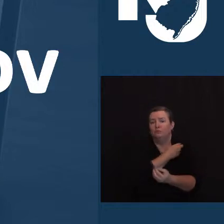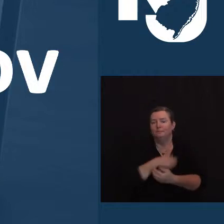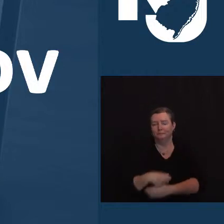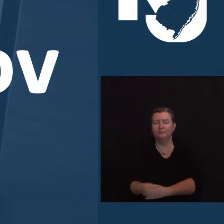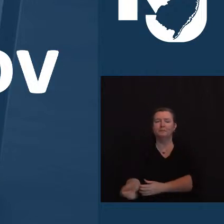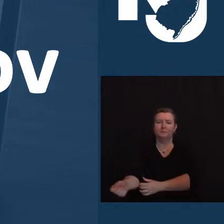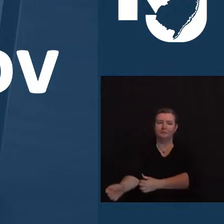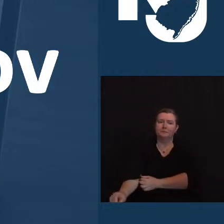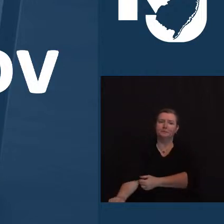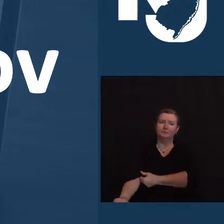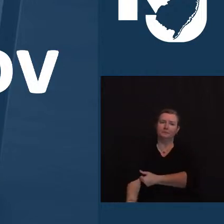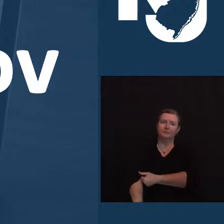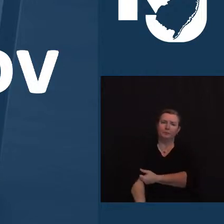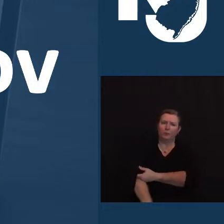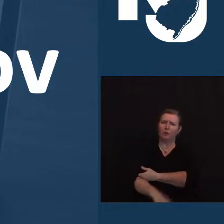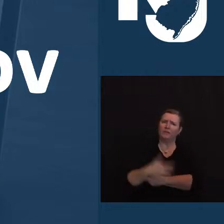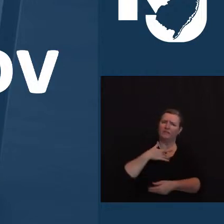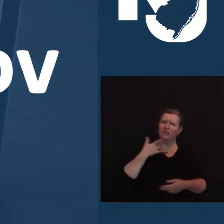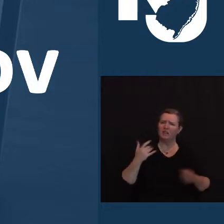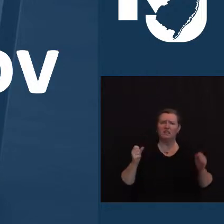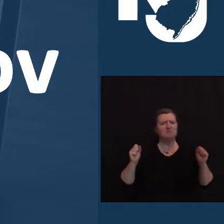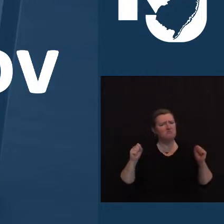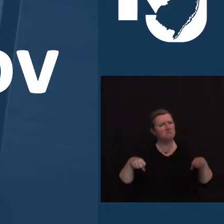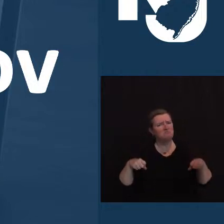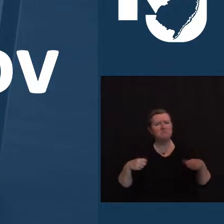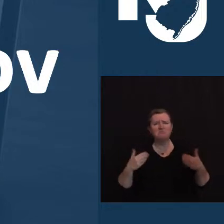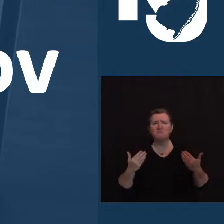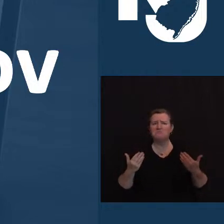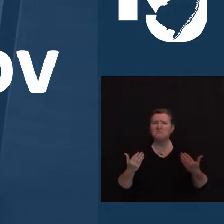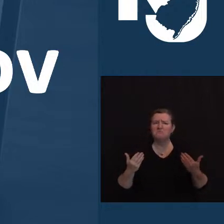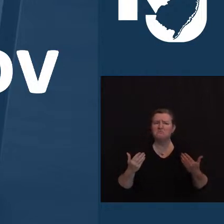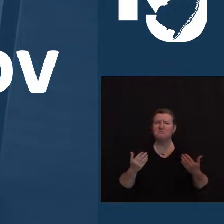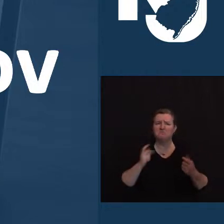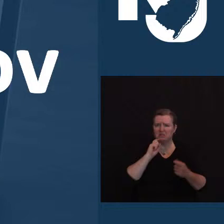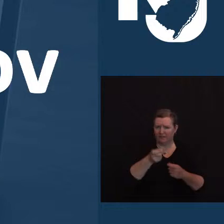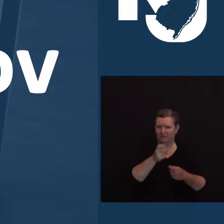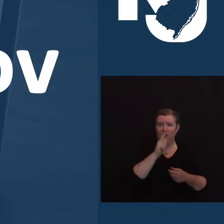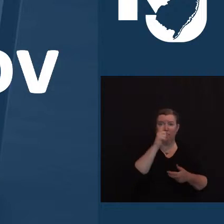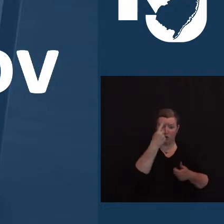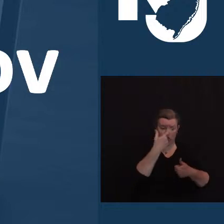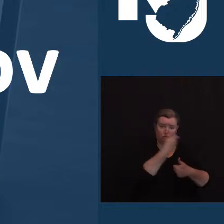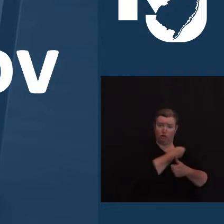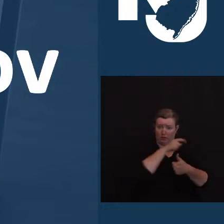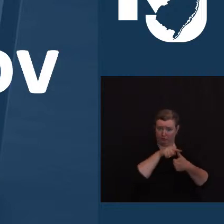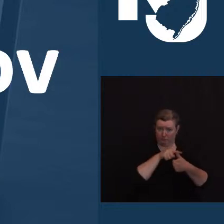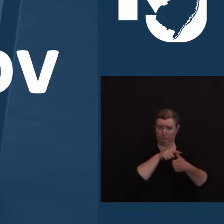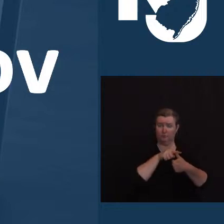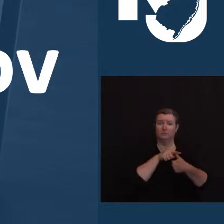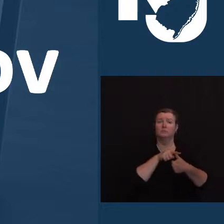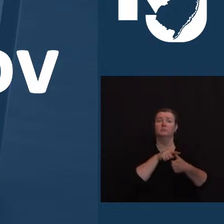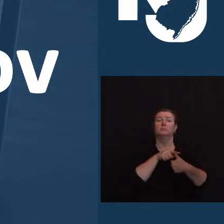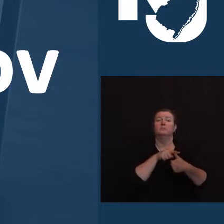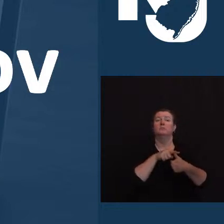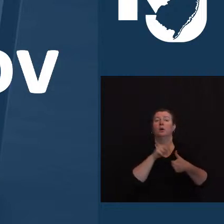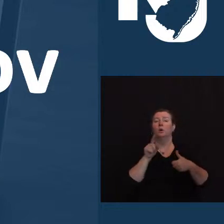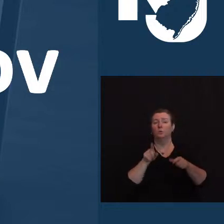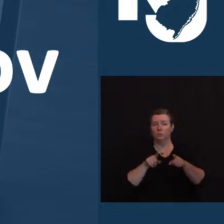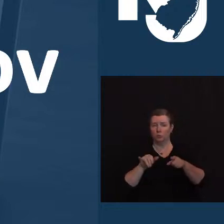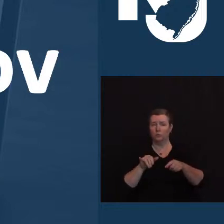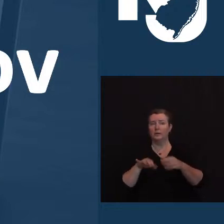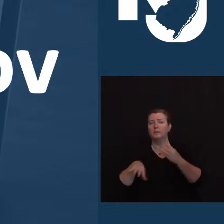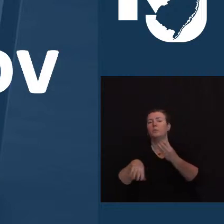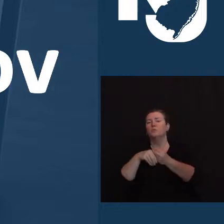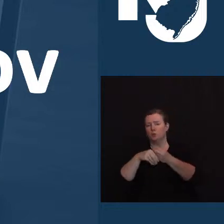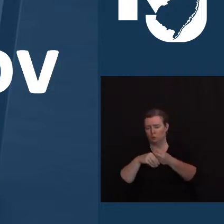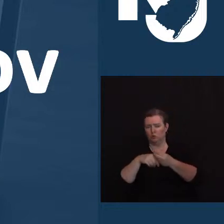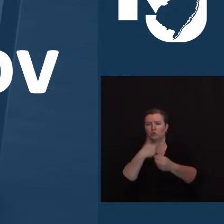serve both those getting their first doses, especially in high-risk and high-need areas, and those eligible for their boosters